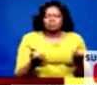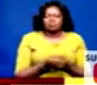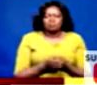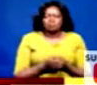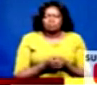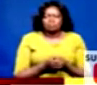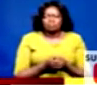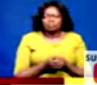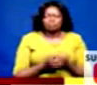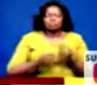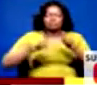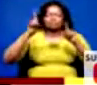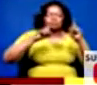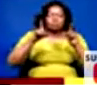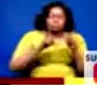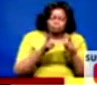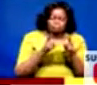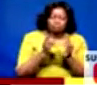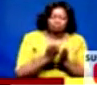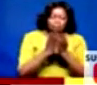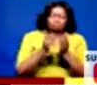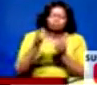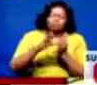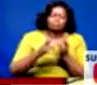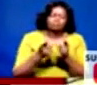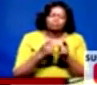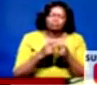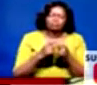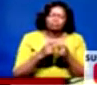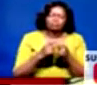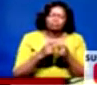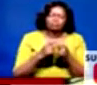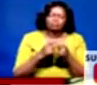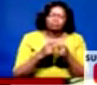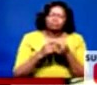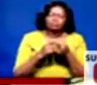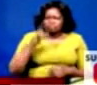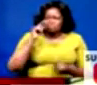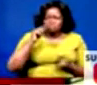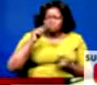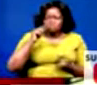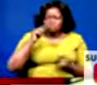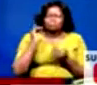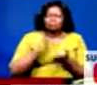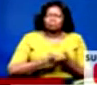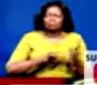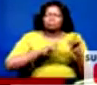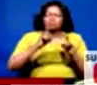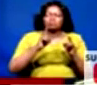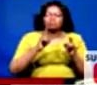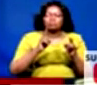especially on tourism, the port and other areas, itapatiwa attention. For Mombasa specifically, we expect tourism to be